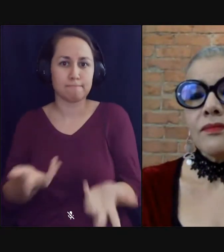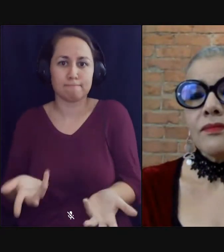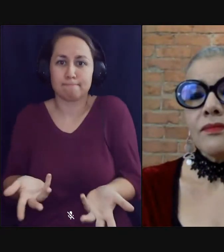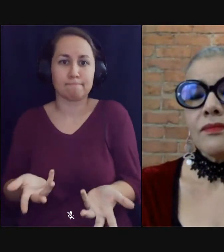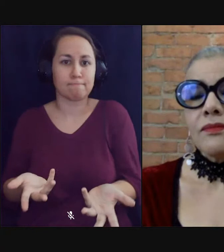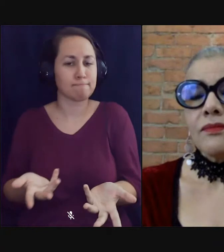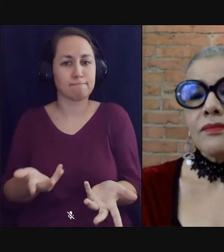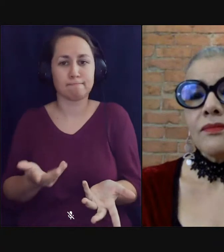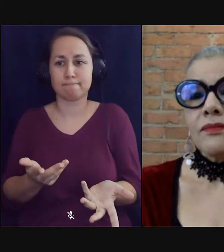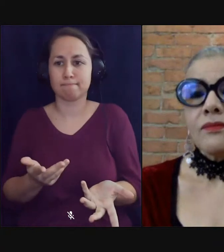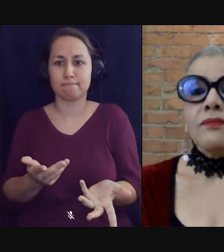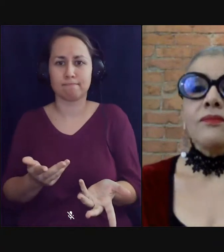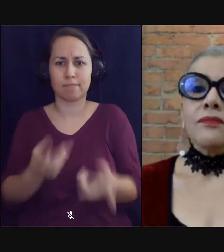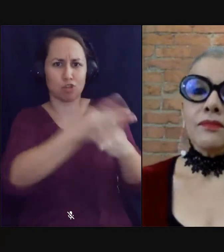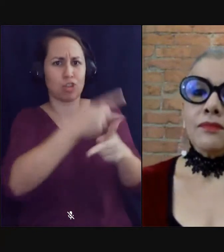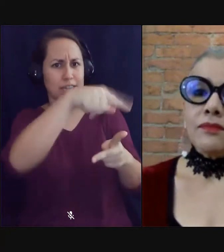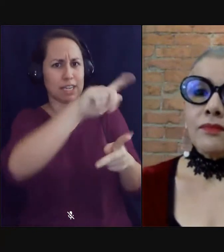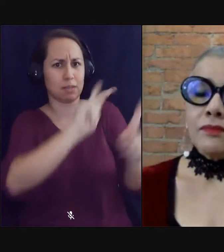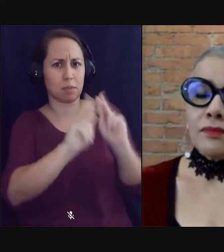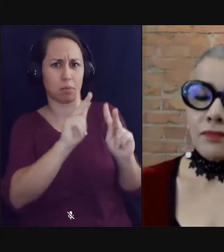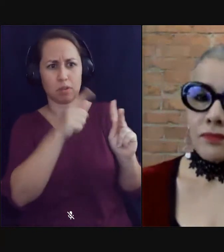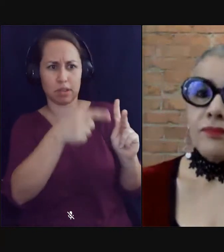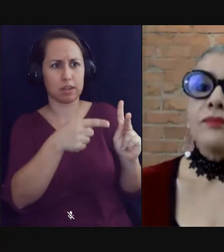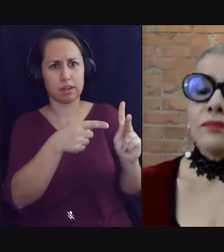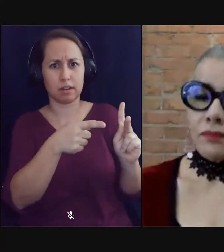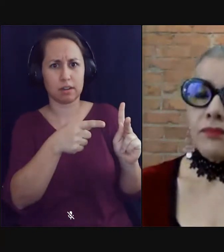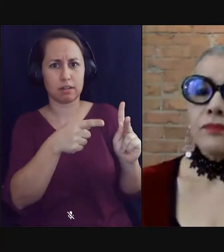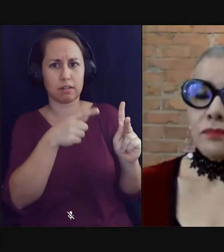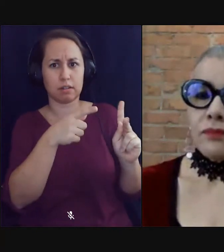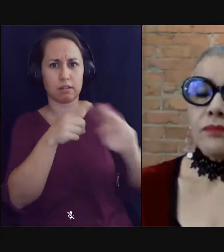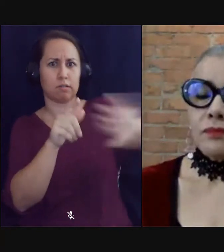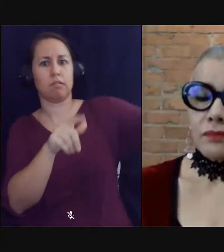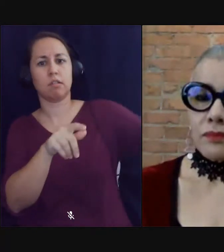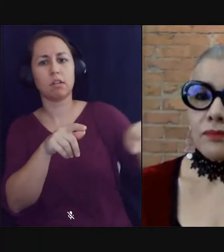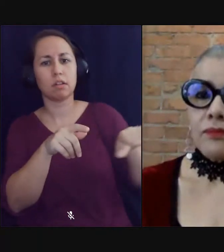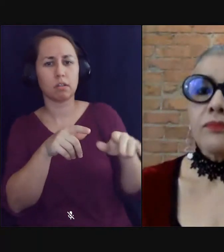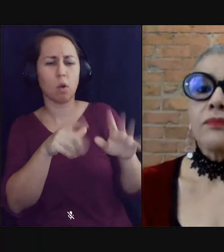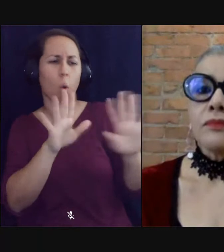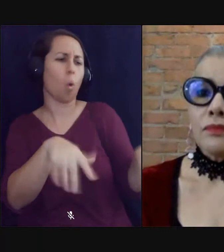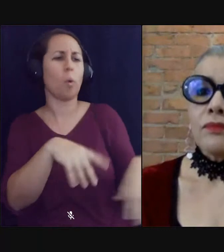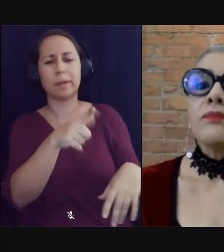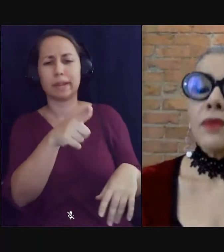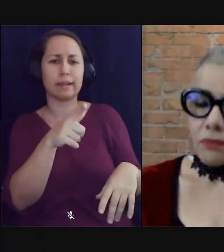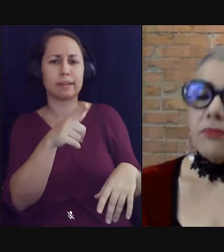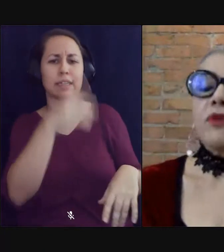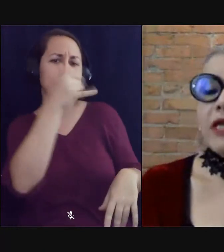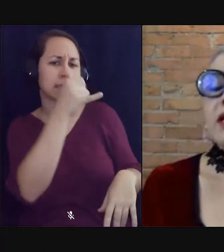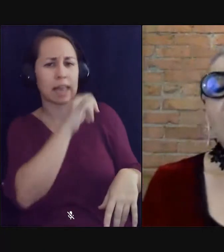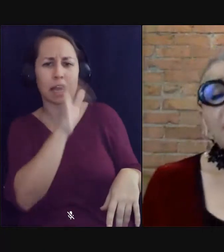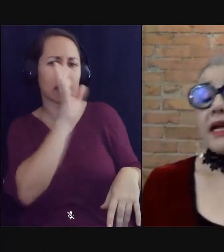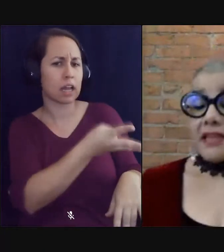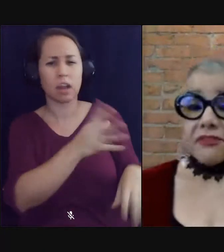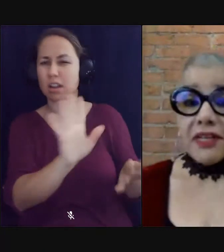starting to treat these people as subjects of disinterested fascination when we know they're capable of so much horror and harm.